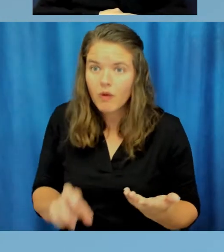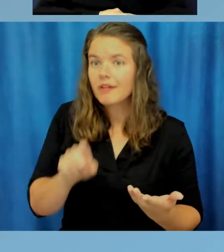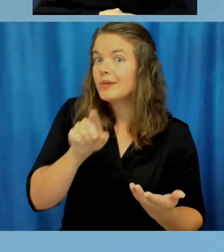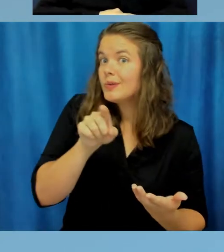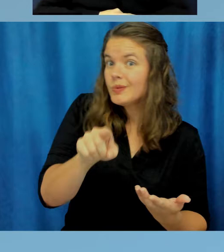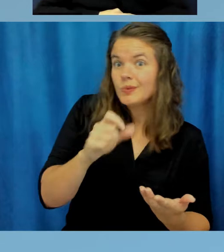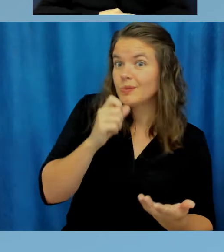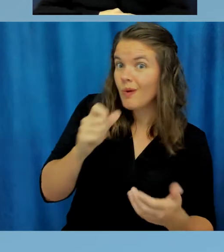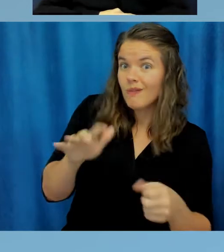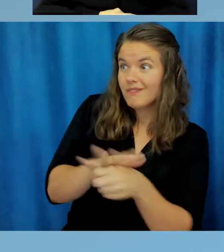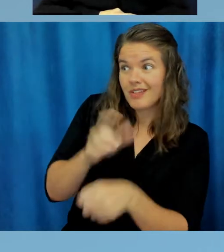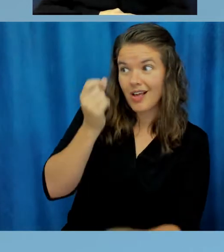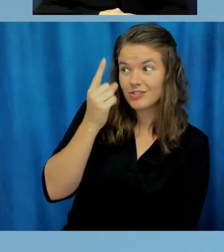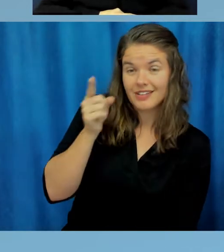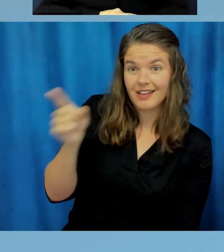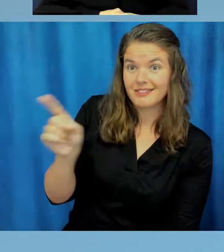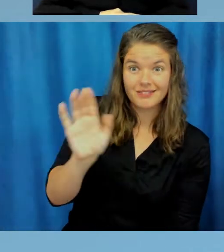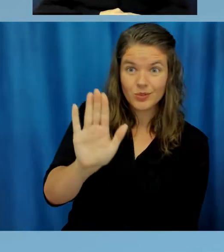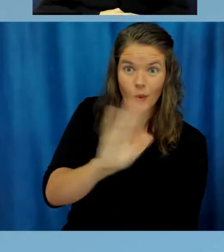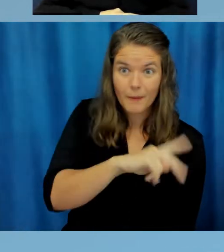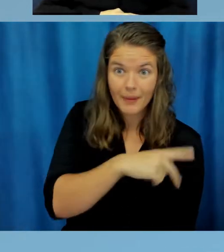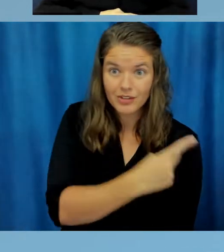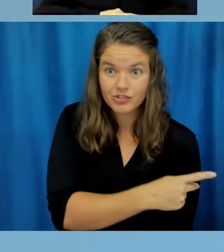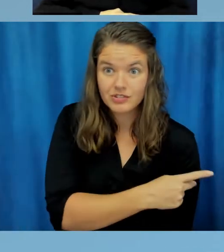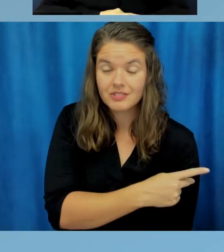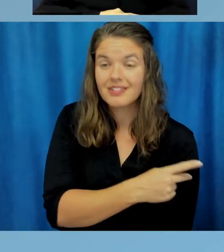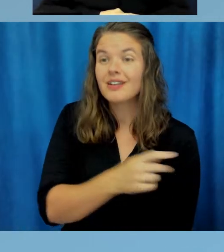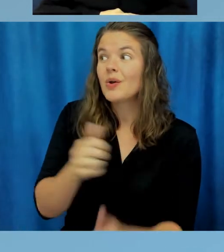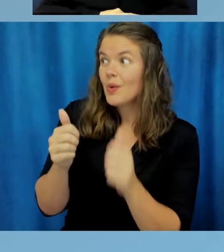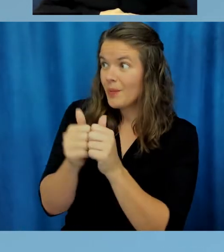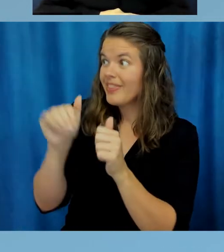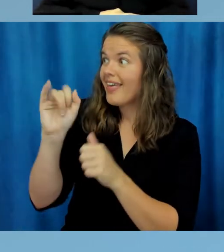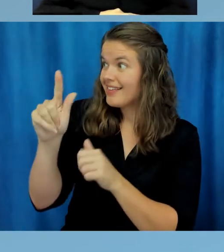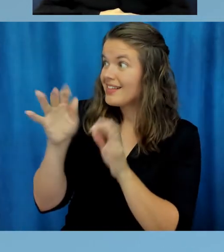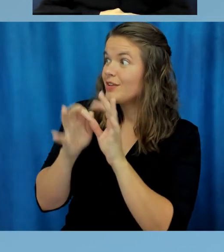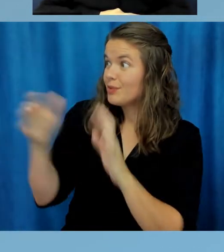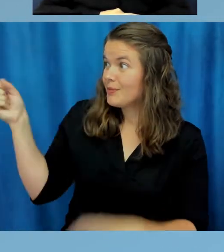them, even with an ASL interpreter.